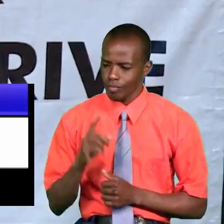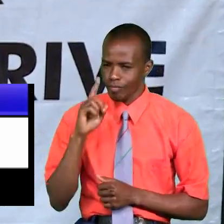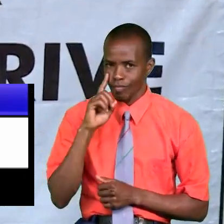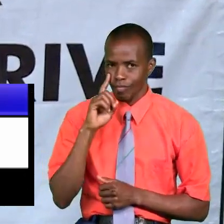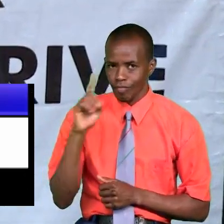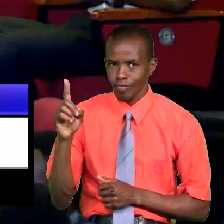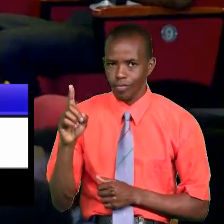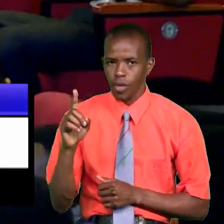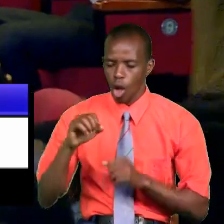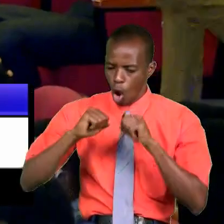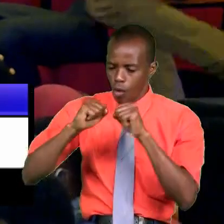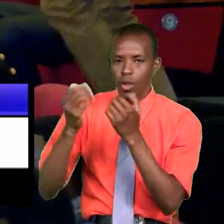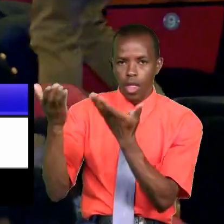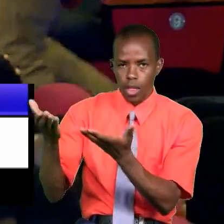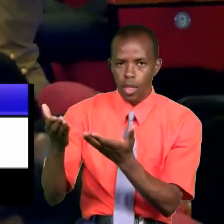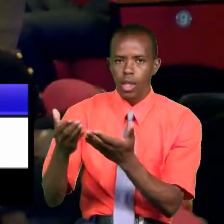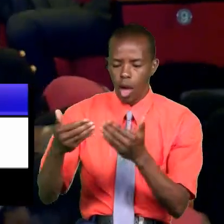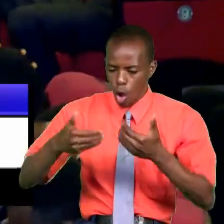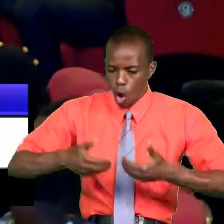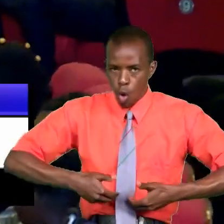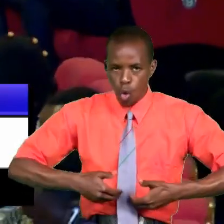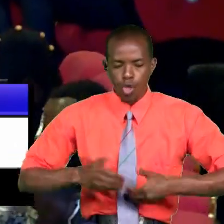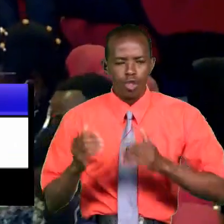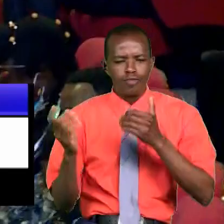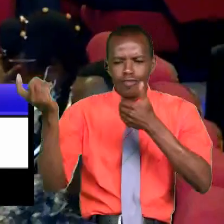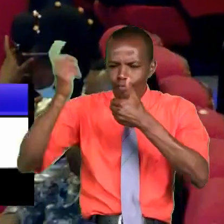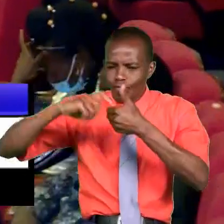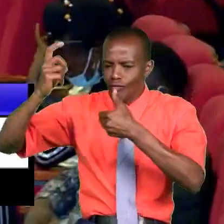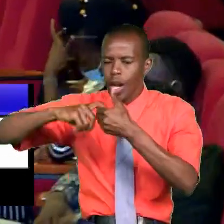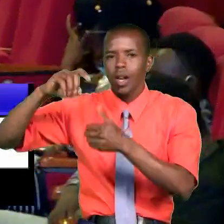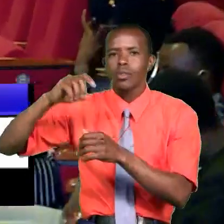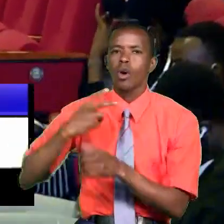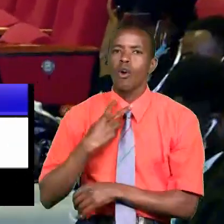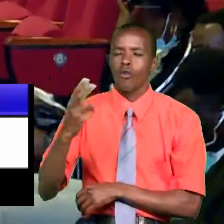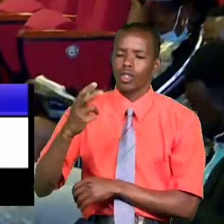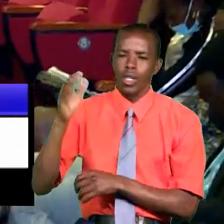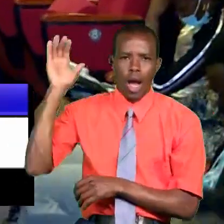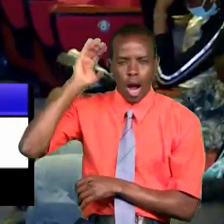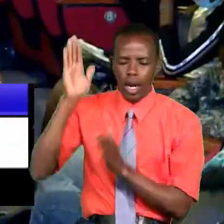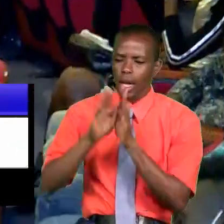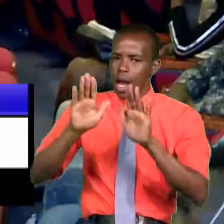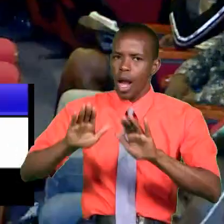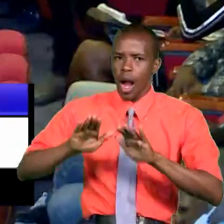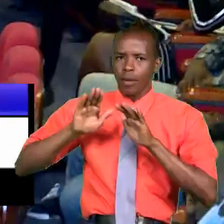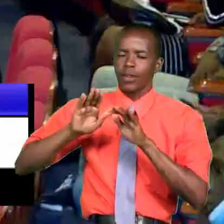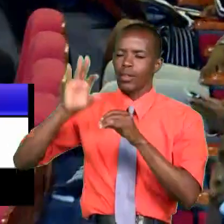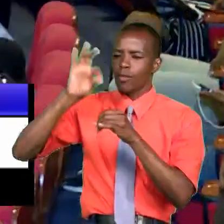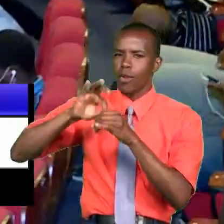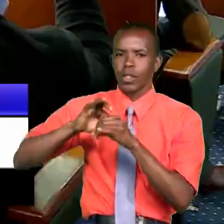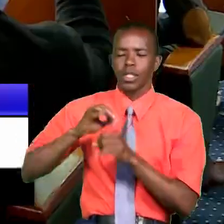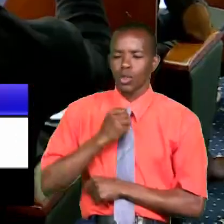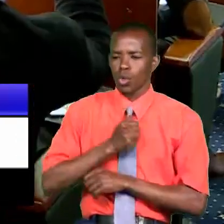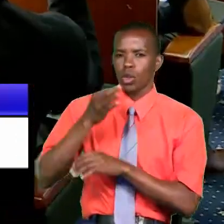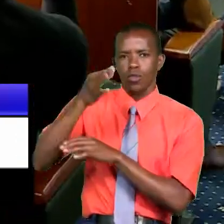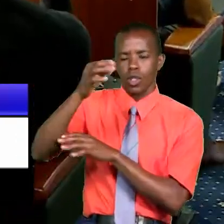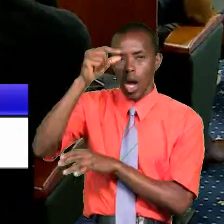IEBC officials present is for the youth to turn up in large numbers to get their voices heard and avoid voter apathy in the future.